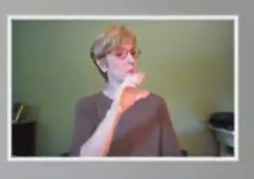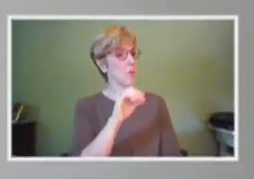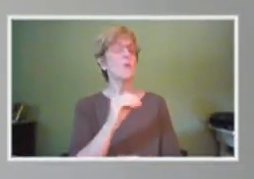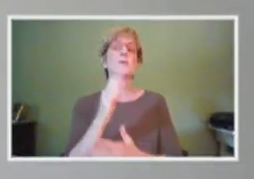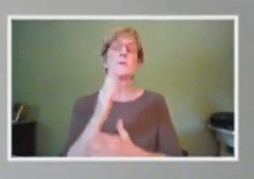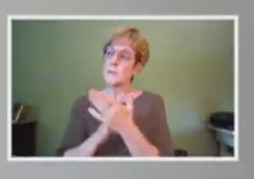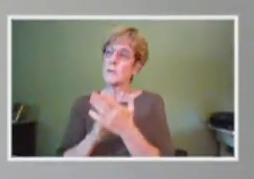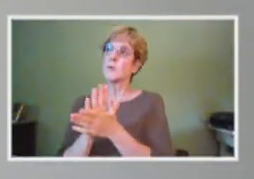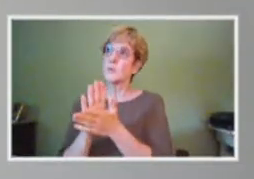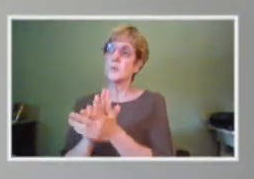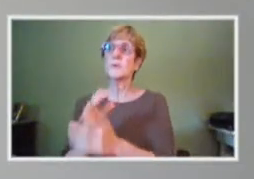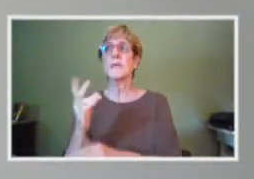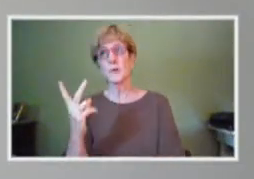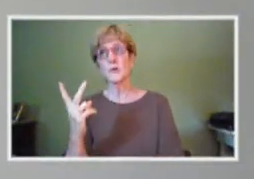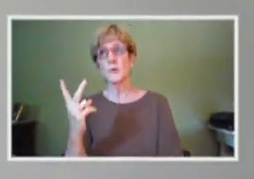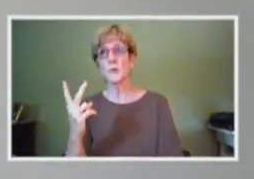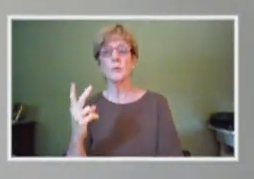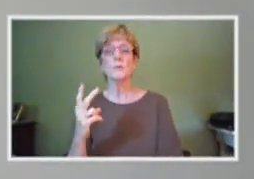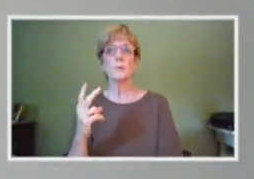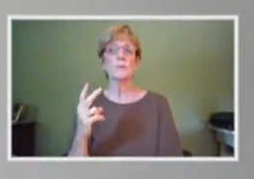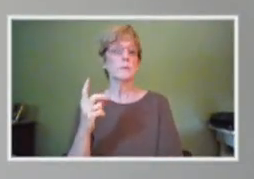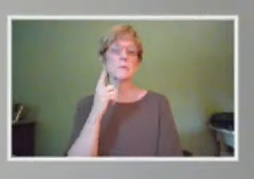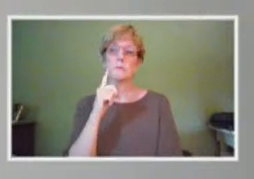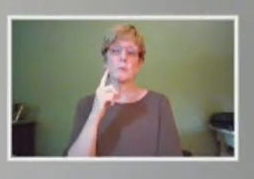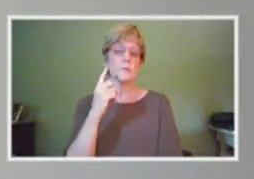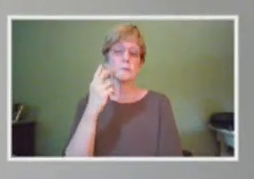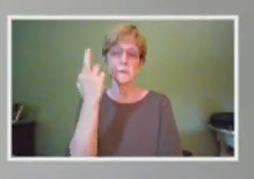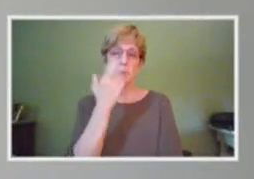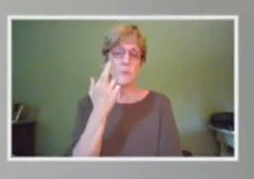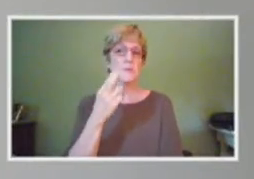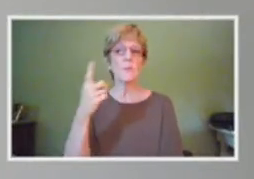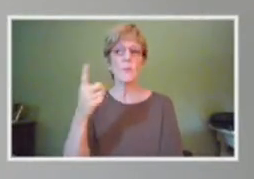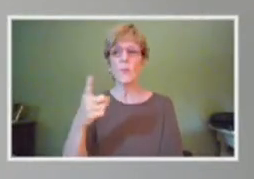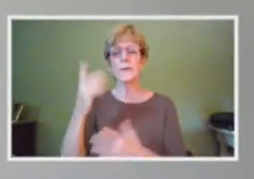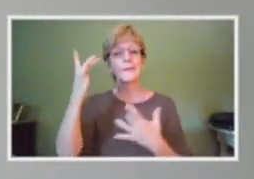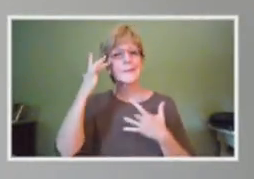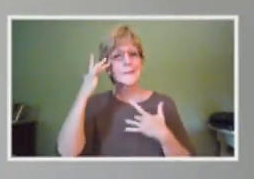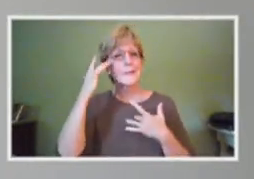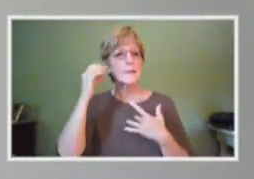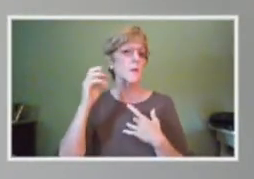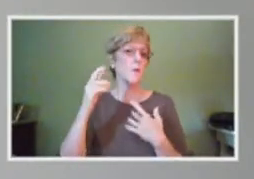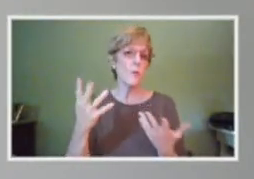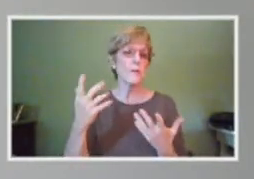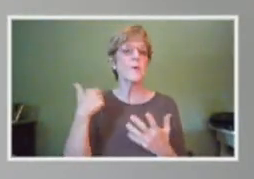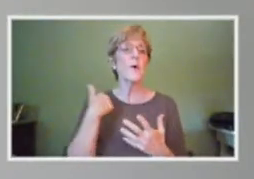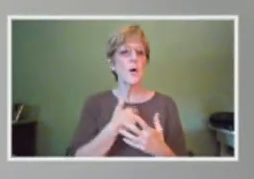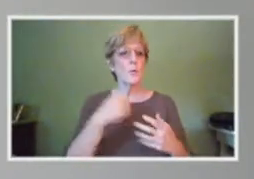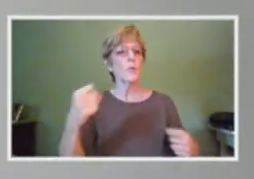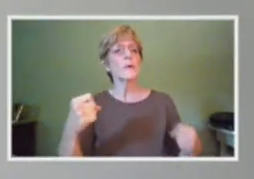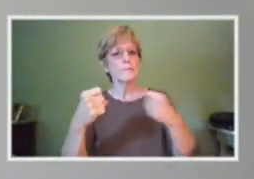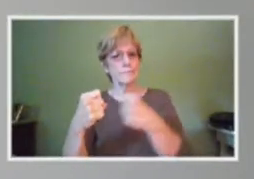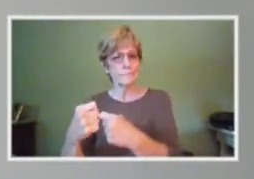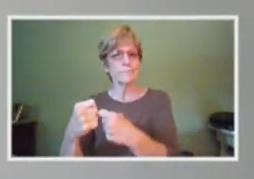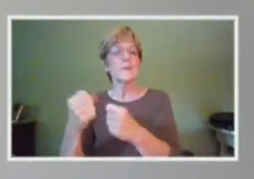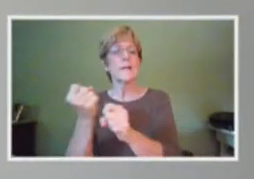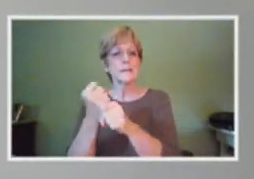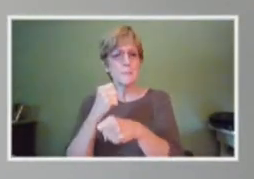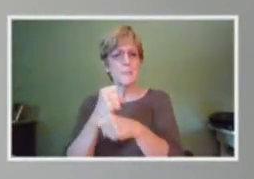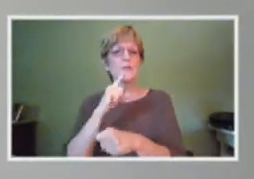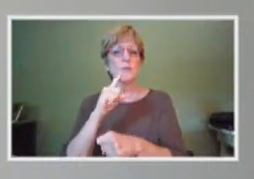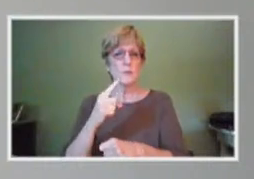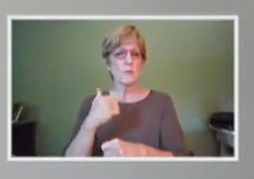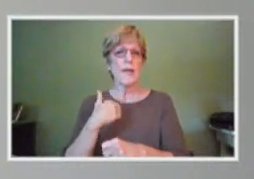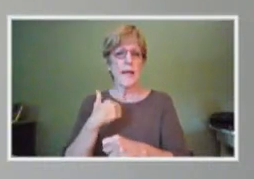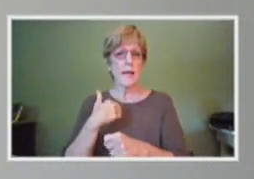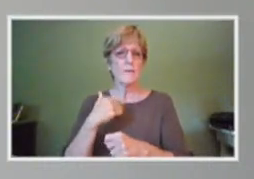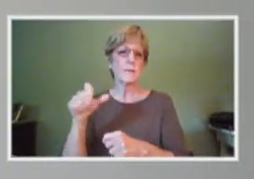two SROs, and if for some reason one calls in sick or whatever, we usually provide another alternative